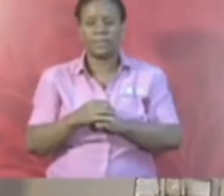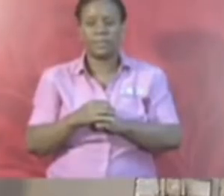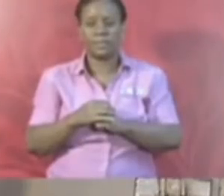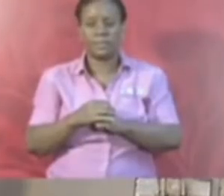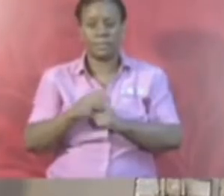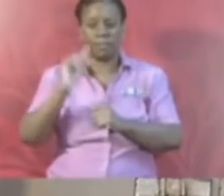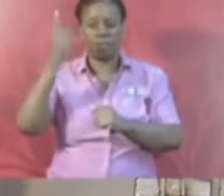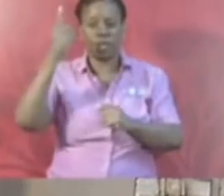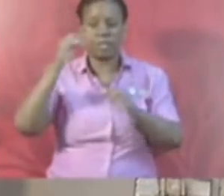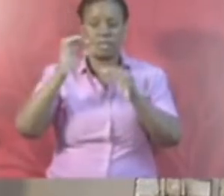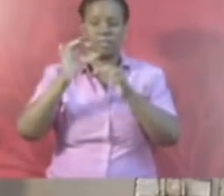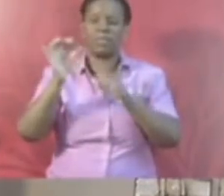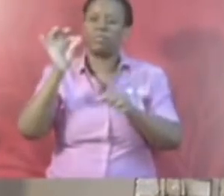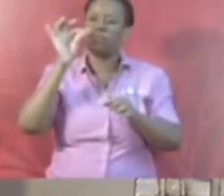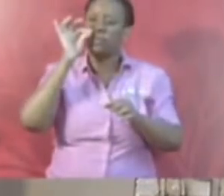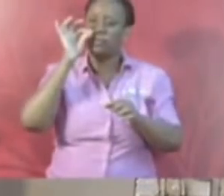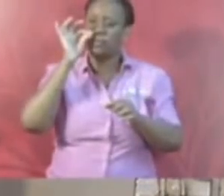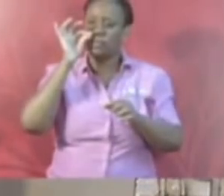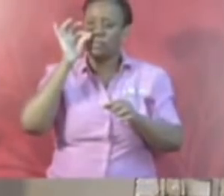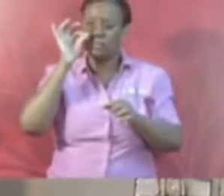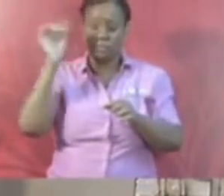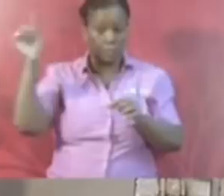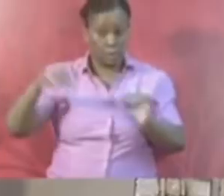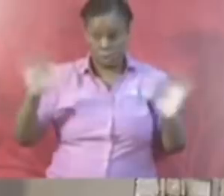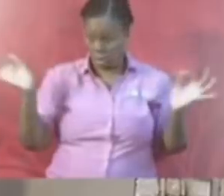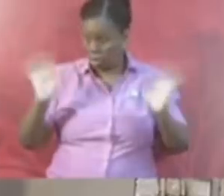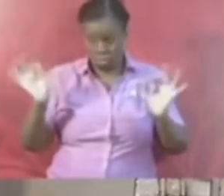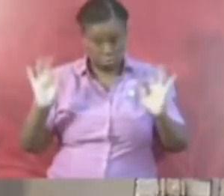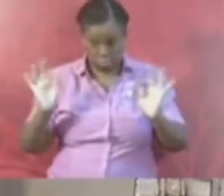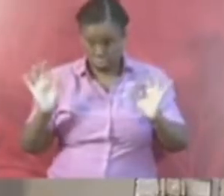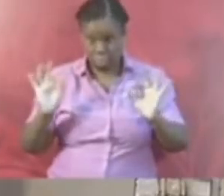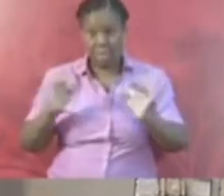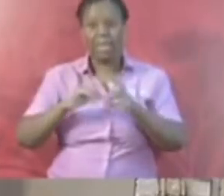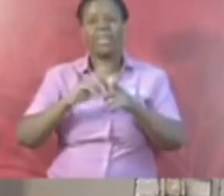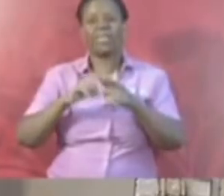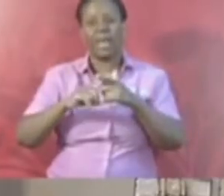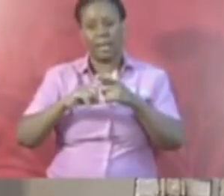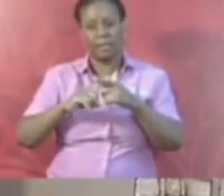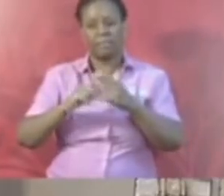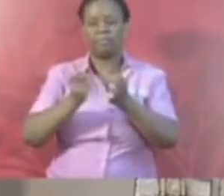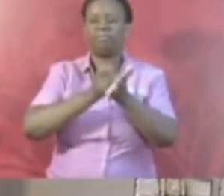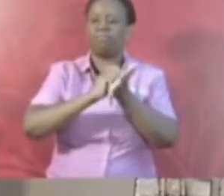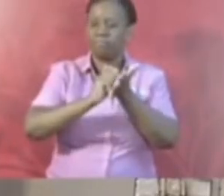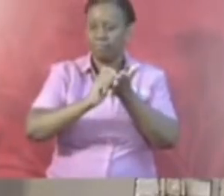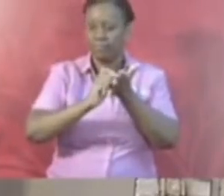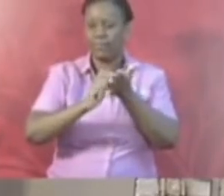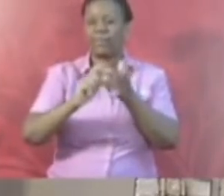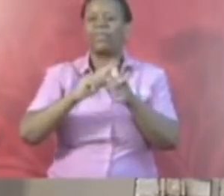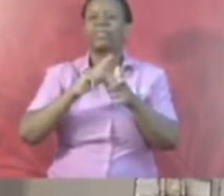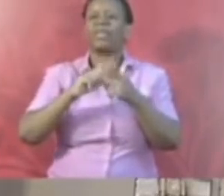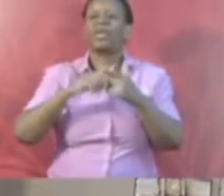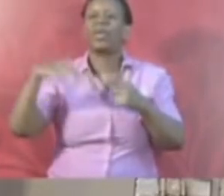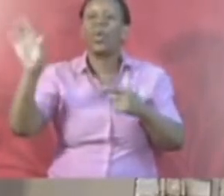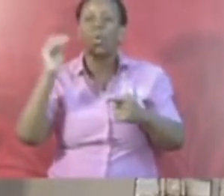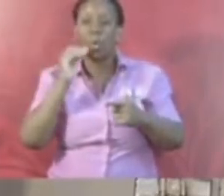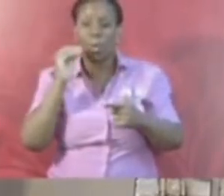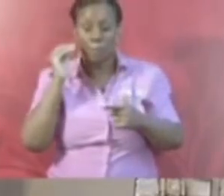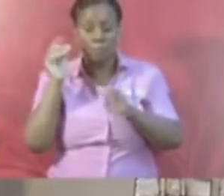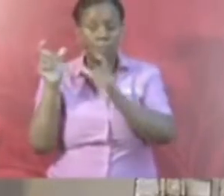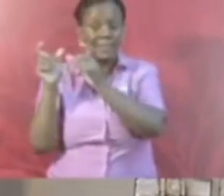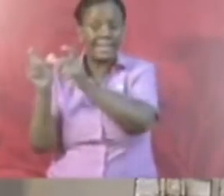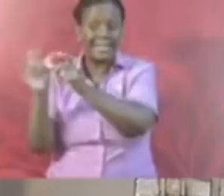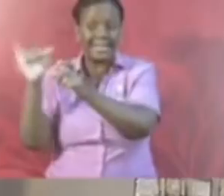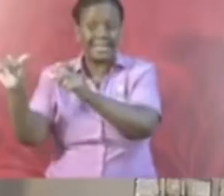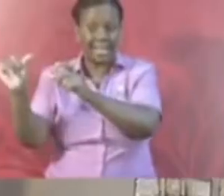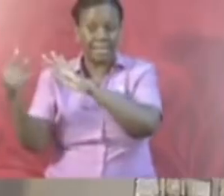not presenting any symptoms, we'll swab you again. You'll fill out a form agreeing to go home and home quarantine for the next 7 days, and you'll